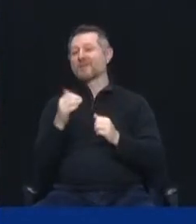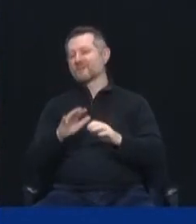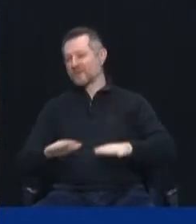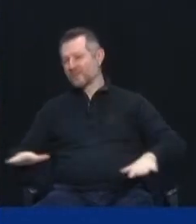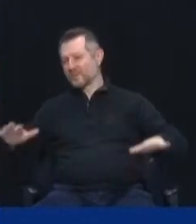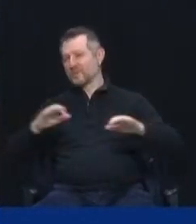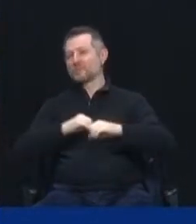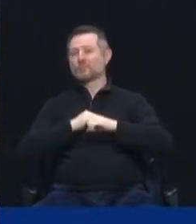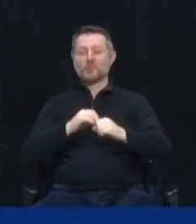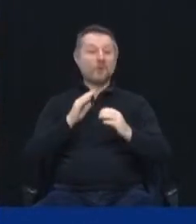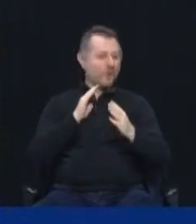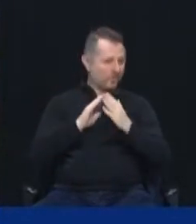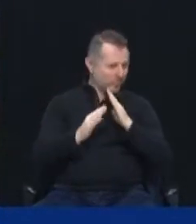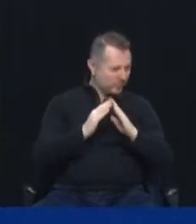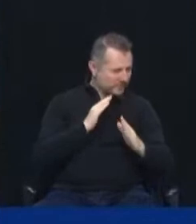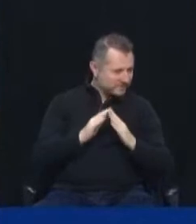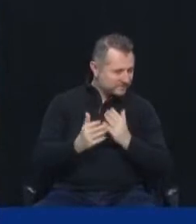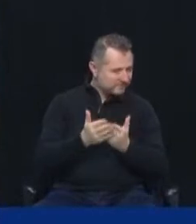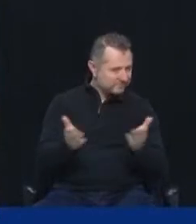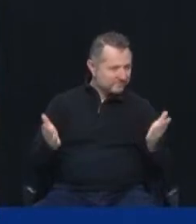community.